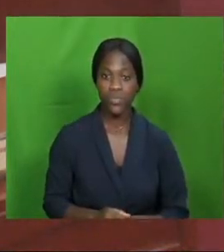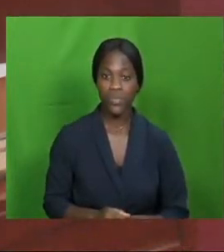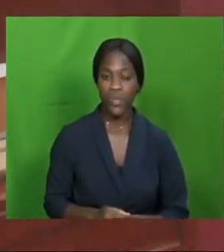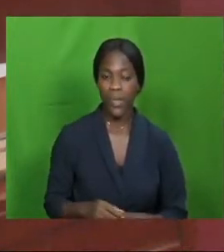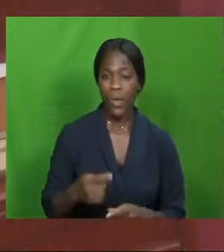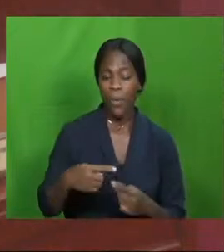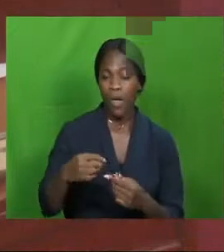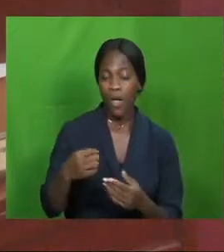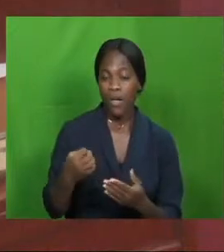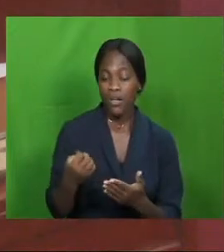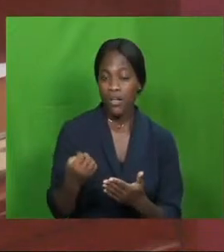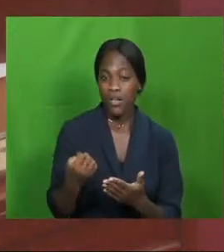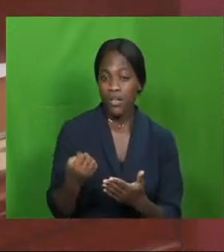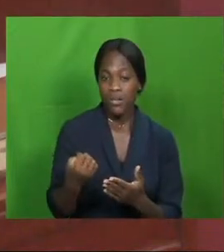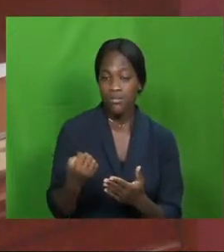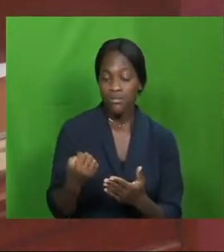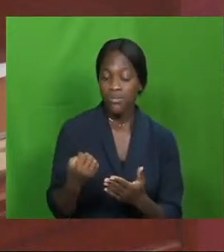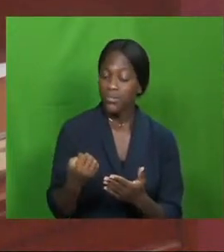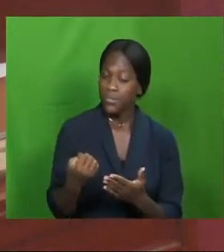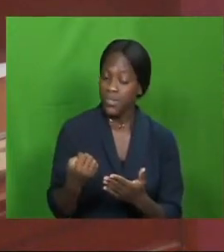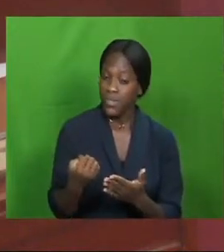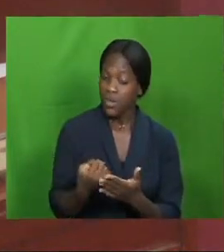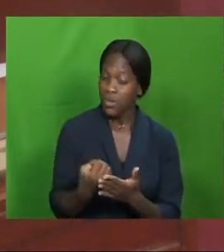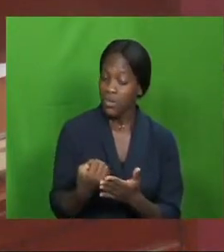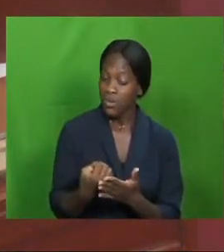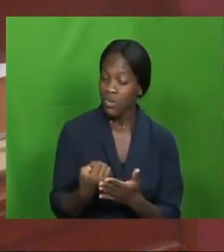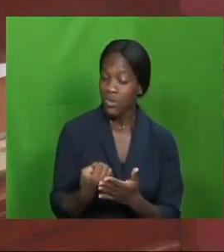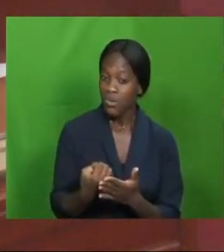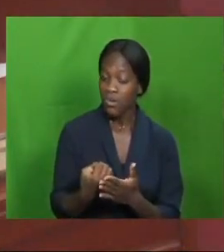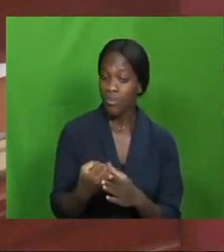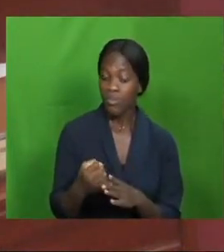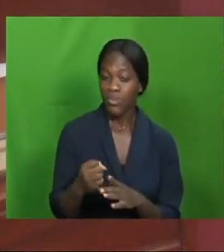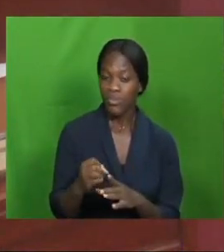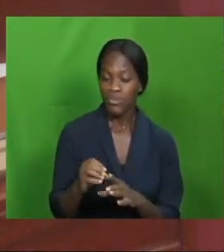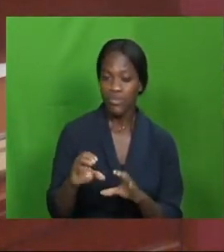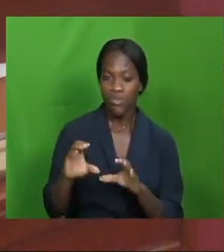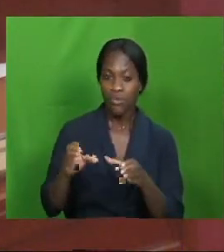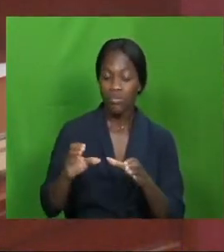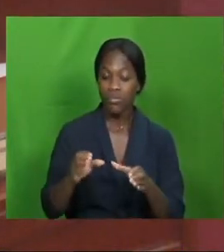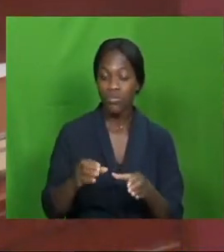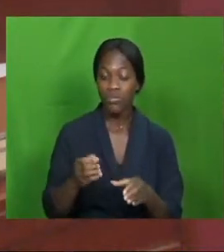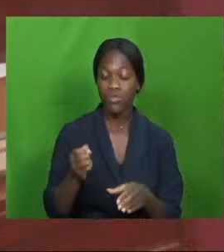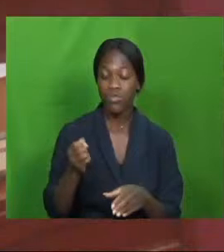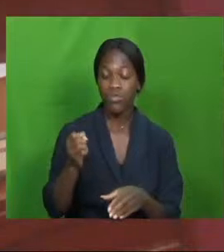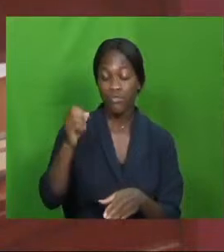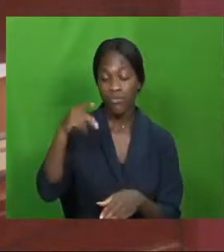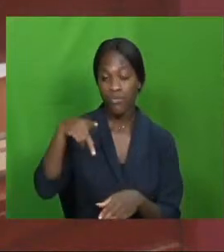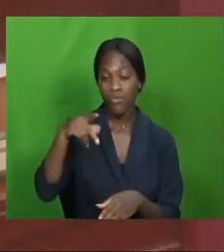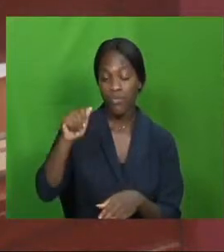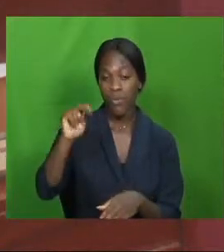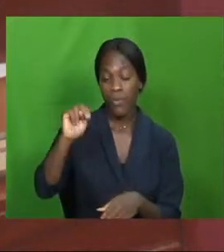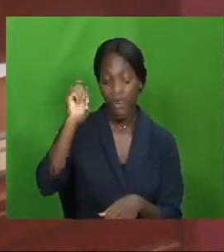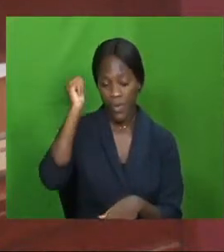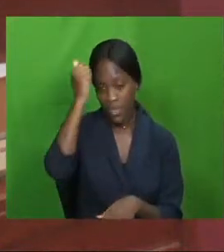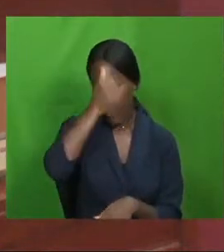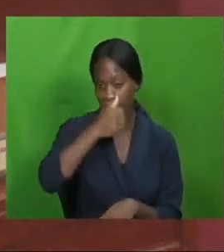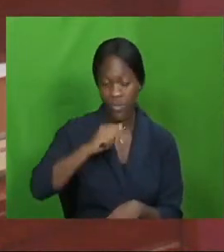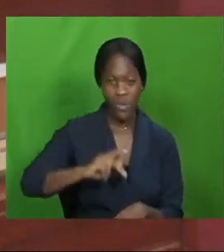Community relating to the Pan-African Parliament, the 4th ordinary session was held on the